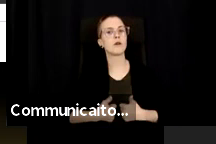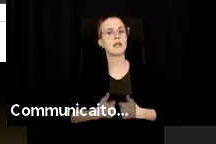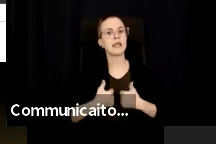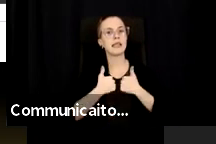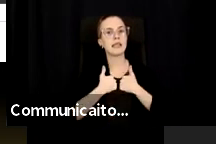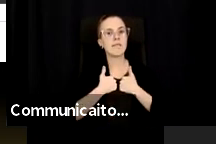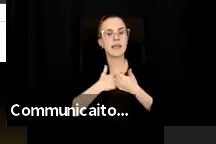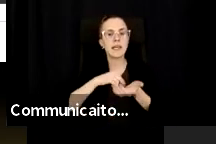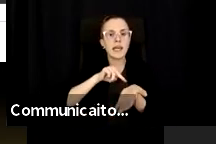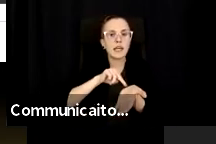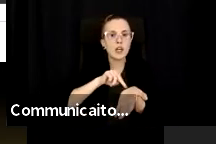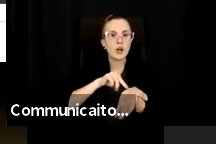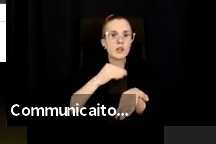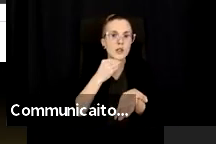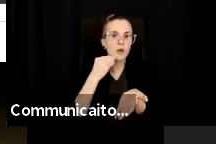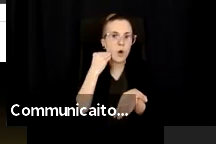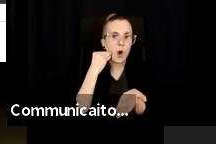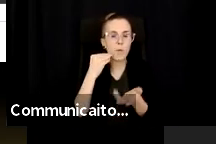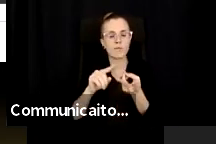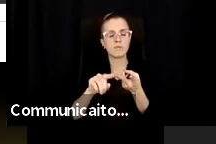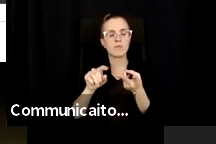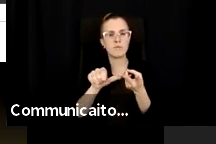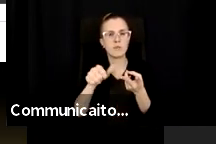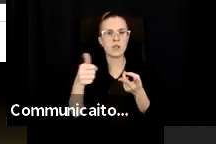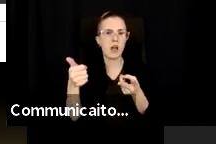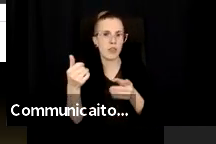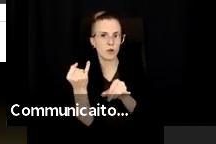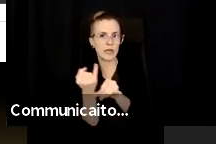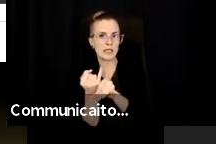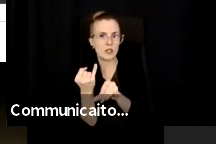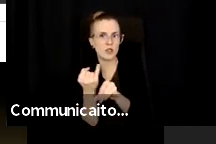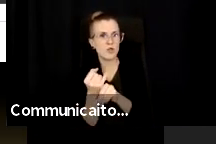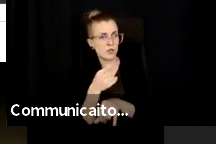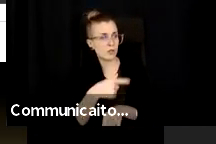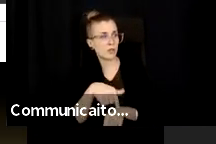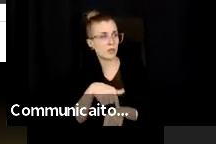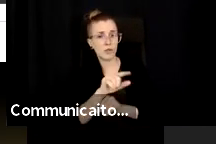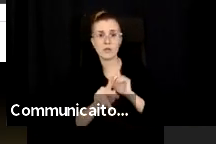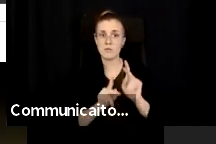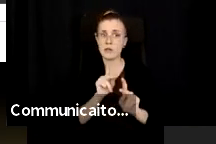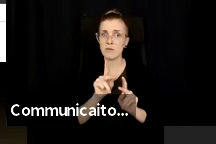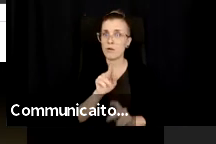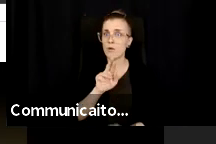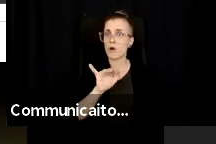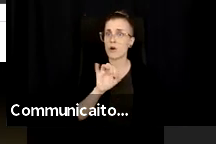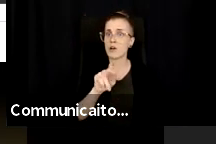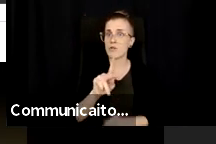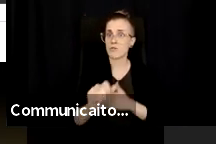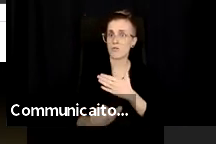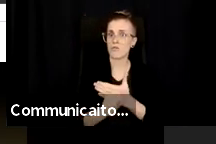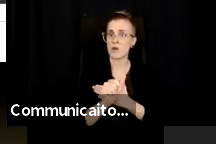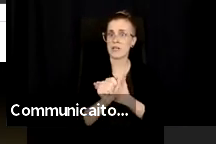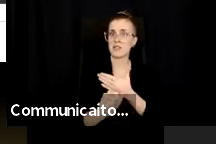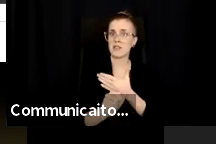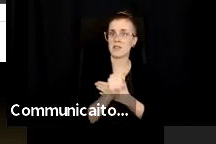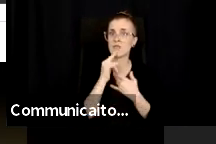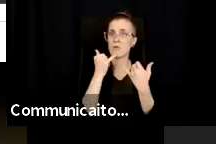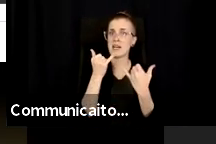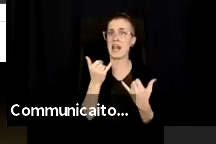other institutions who are at risk of the pandemic.